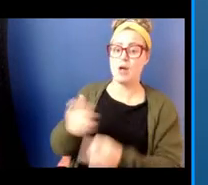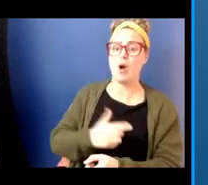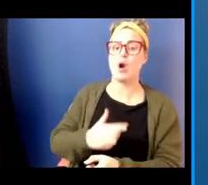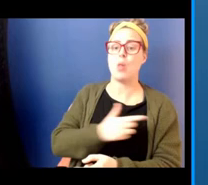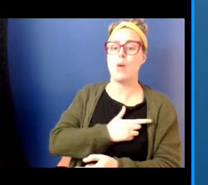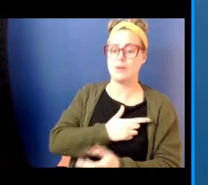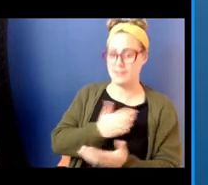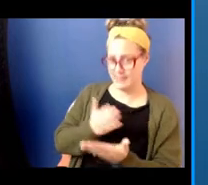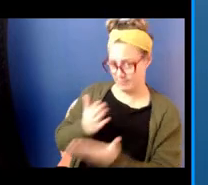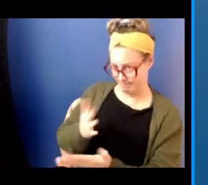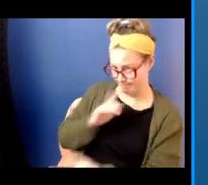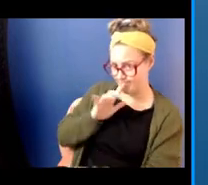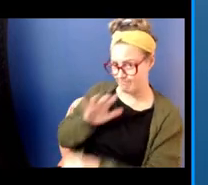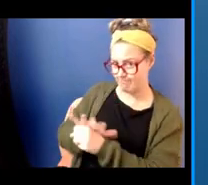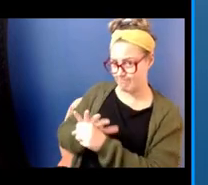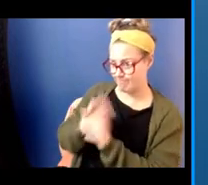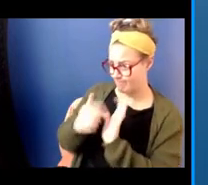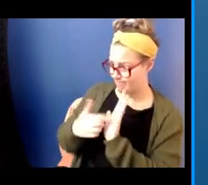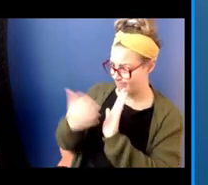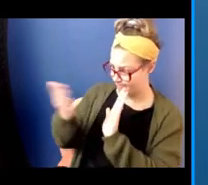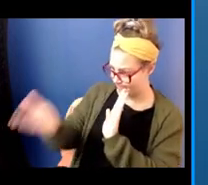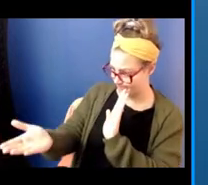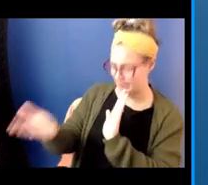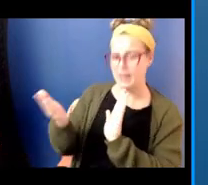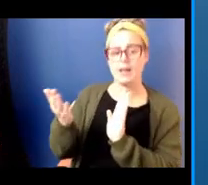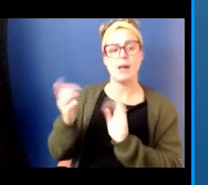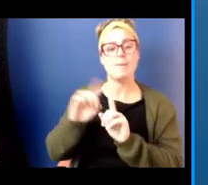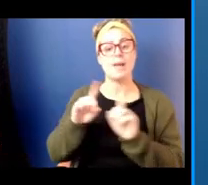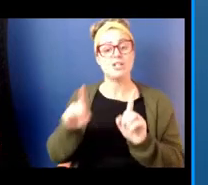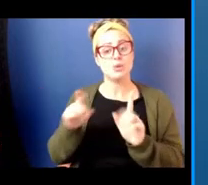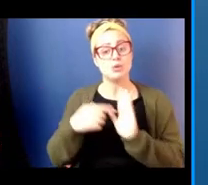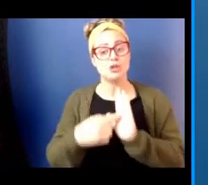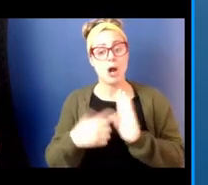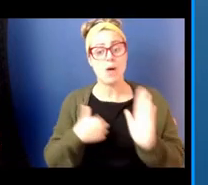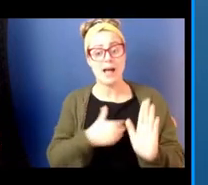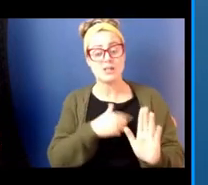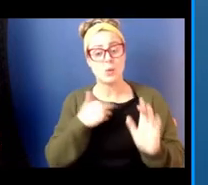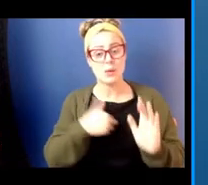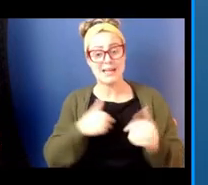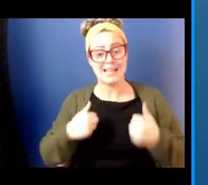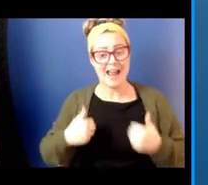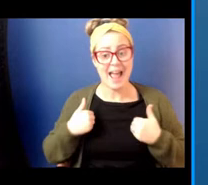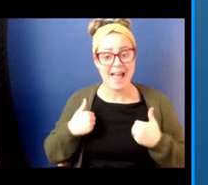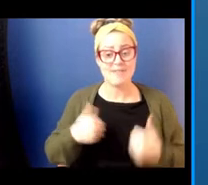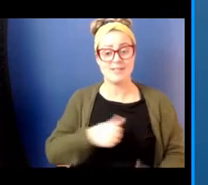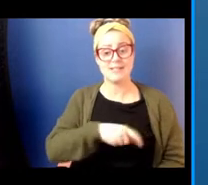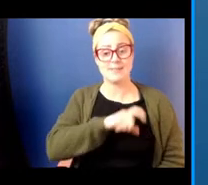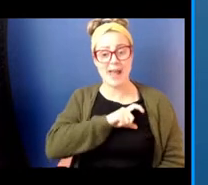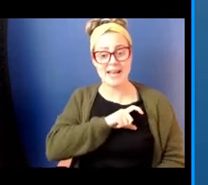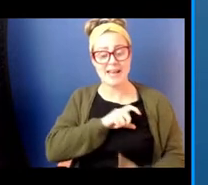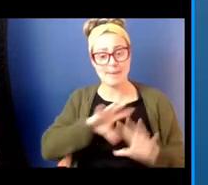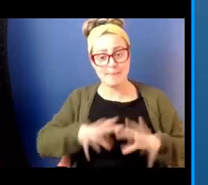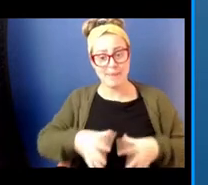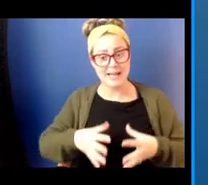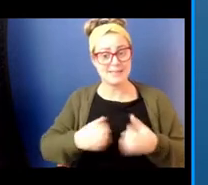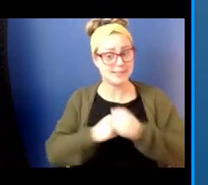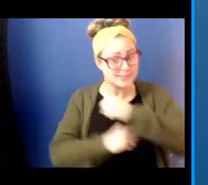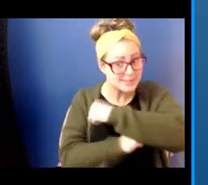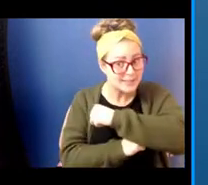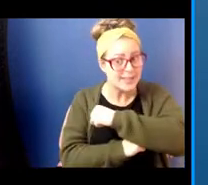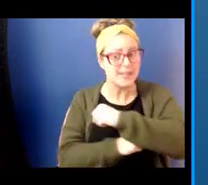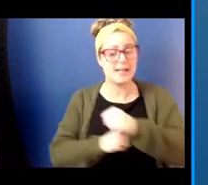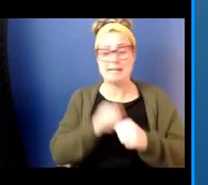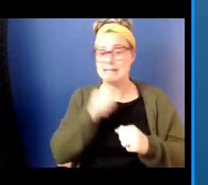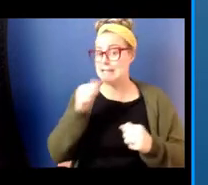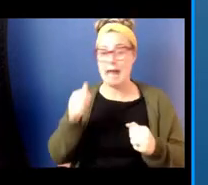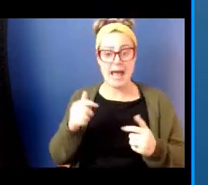they can move to a Hispanic base which is not quite as loyal but still very big still very